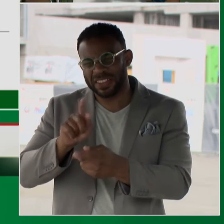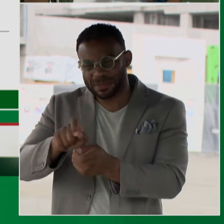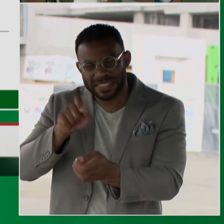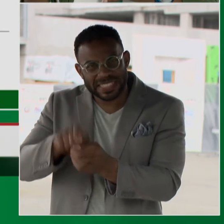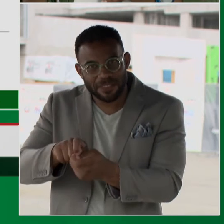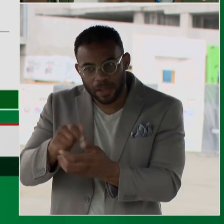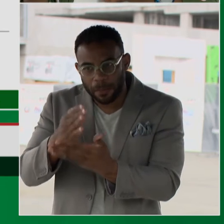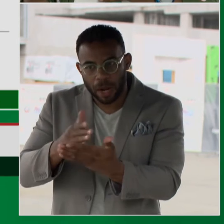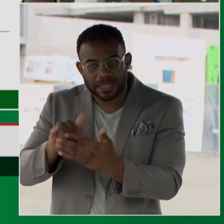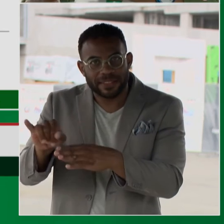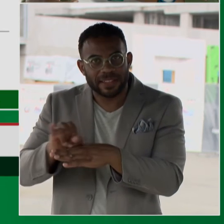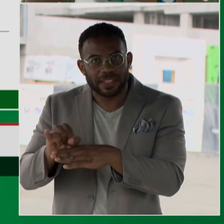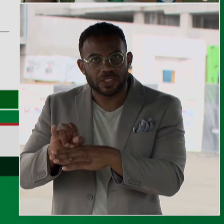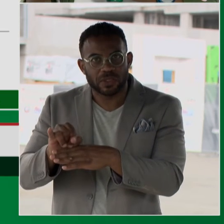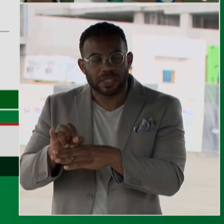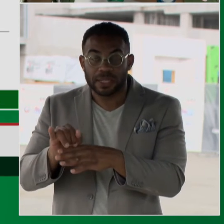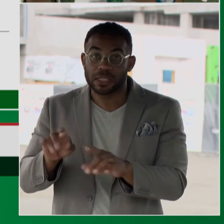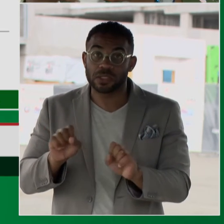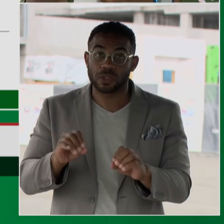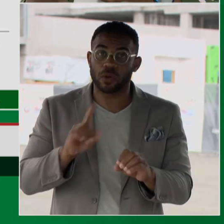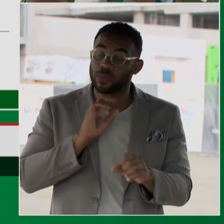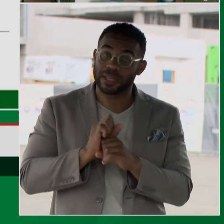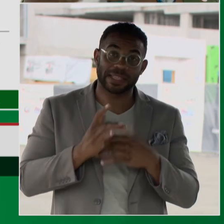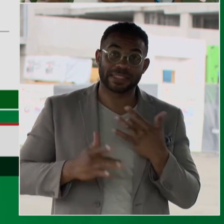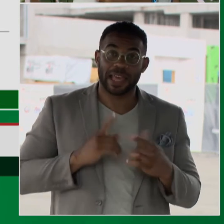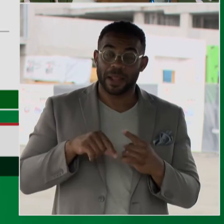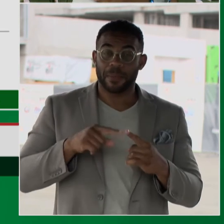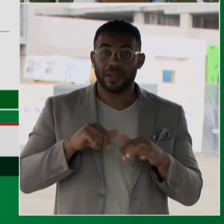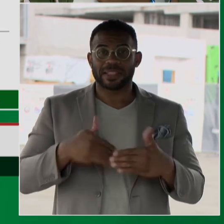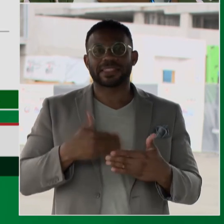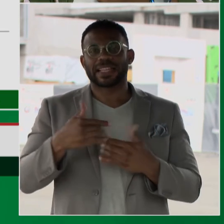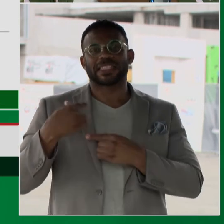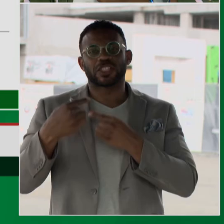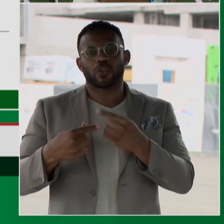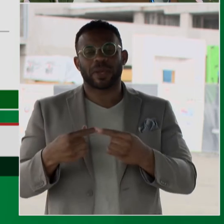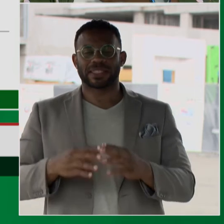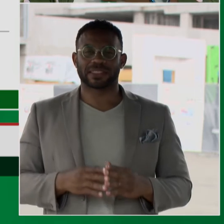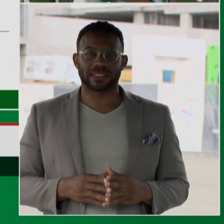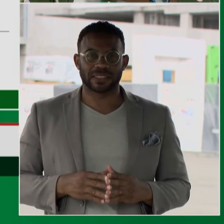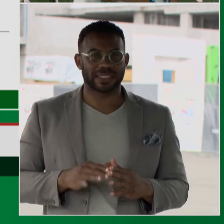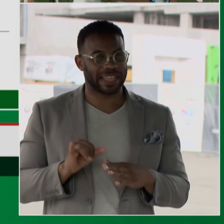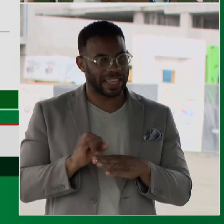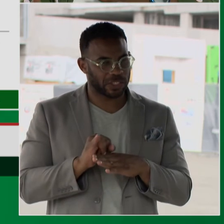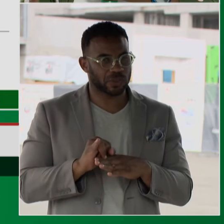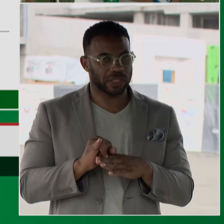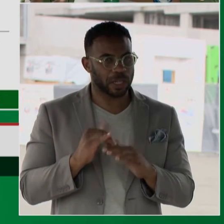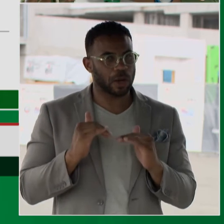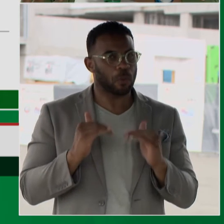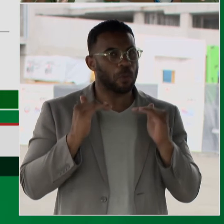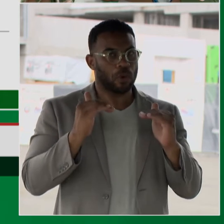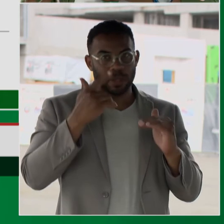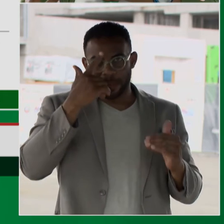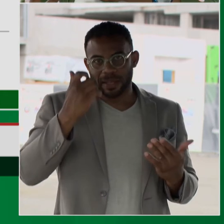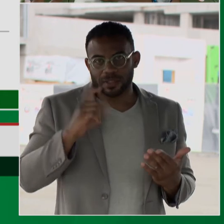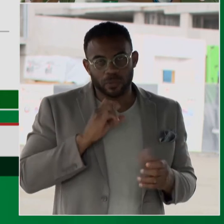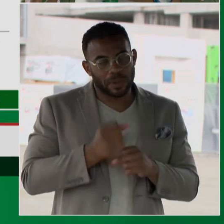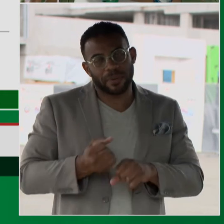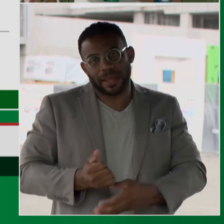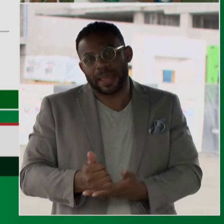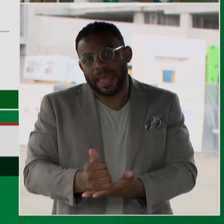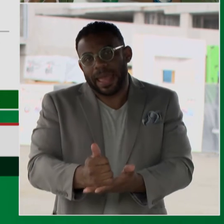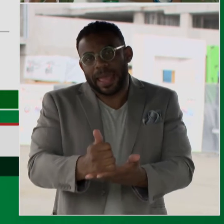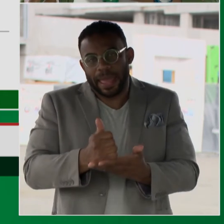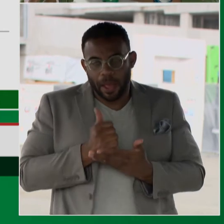specific sectors and industries. And so really excited about this Next Generation Industry Promotion Fund, because it's really going to help